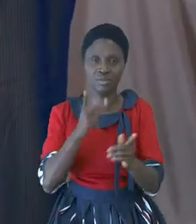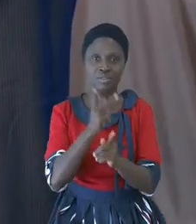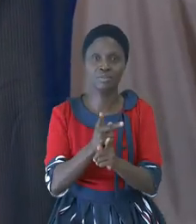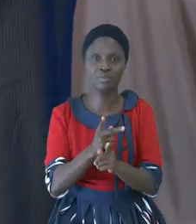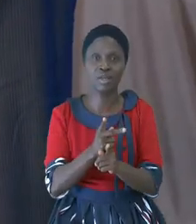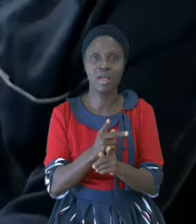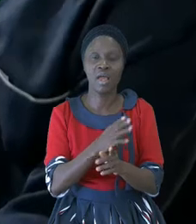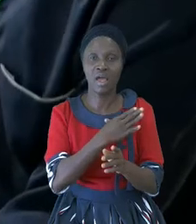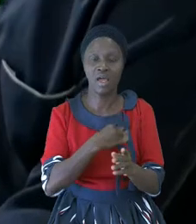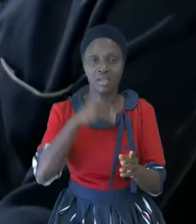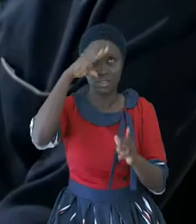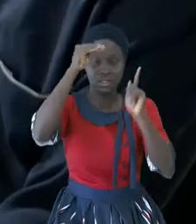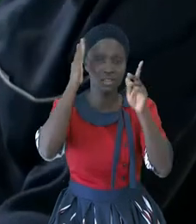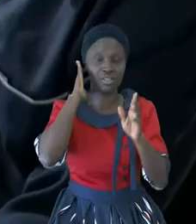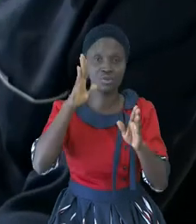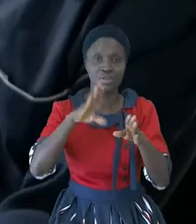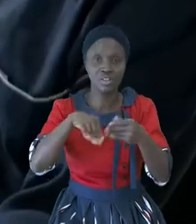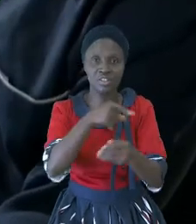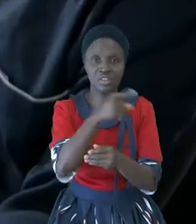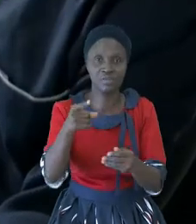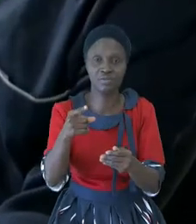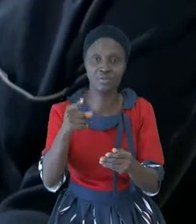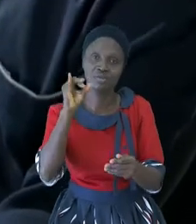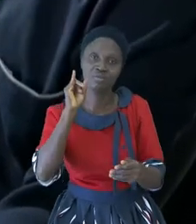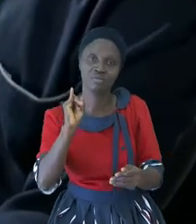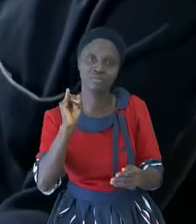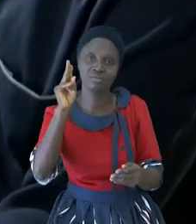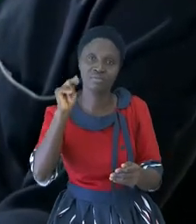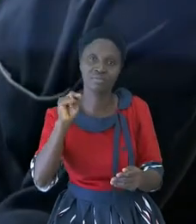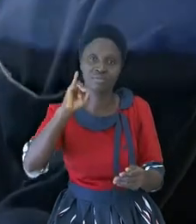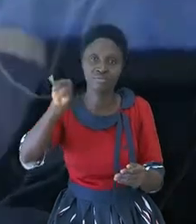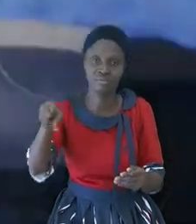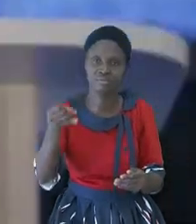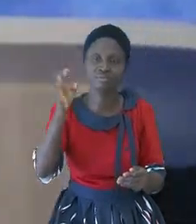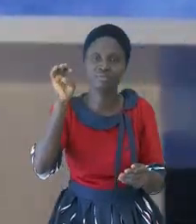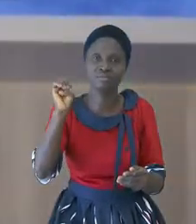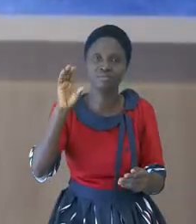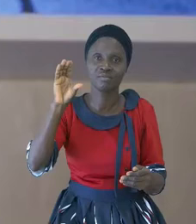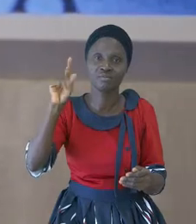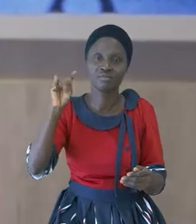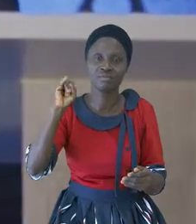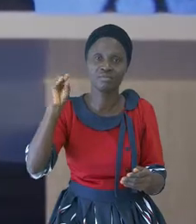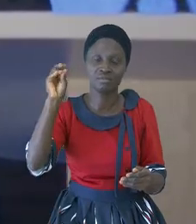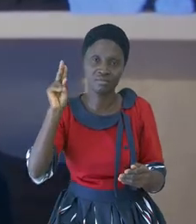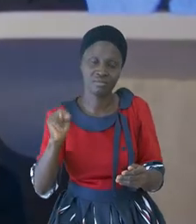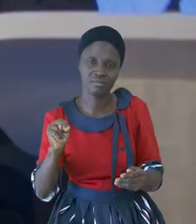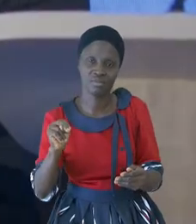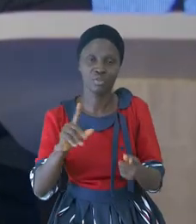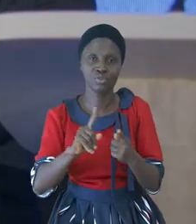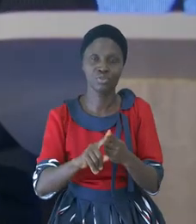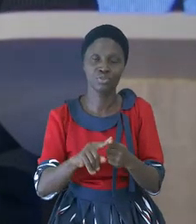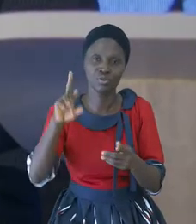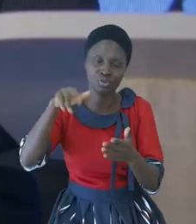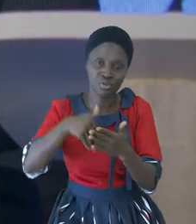injection into your heart, into your life. As you open your eyes like this in the morning, you're